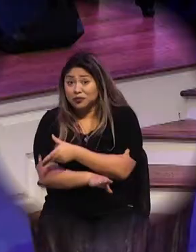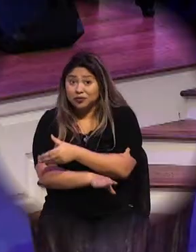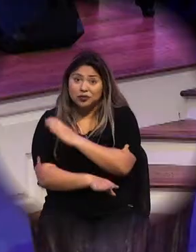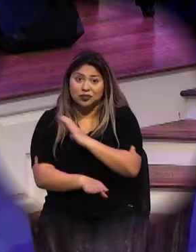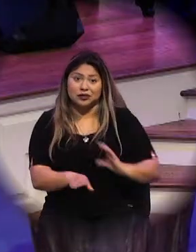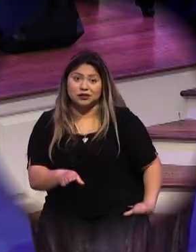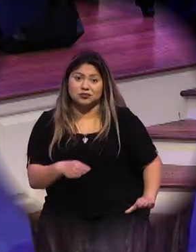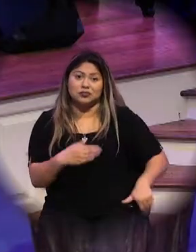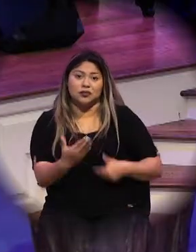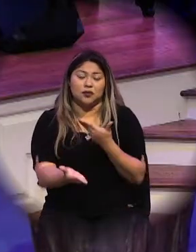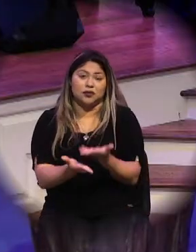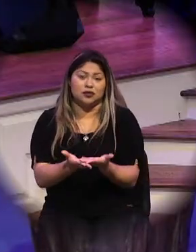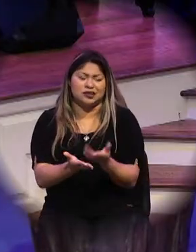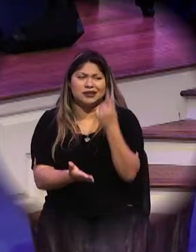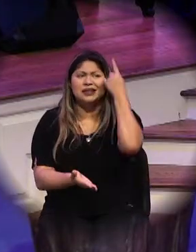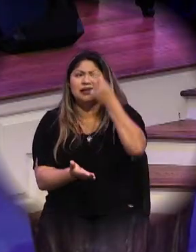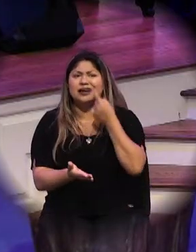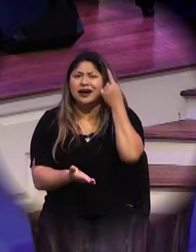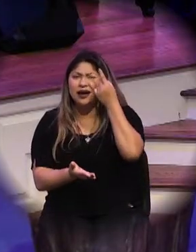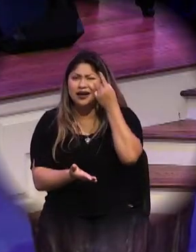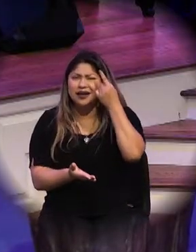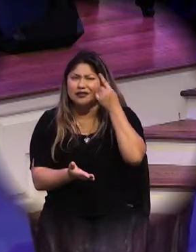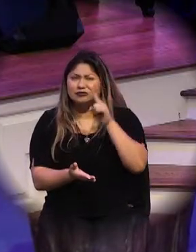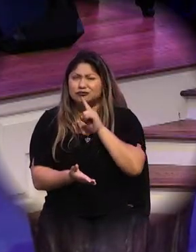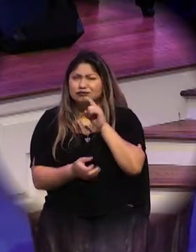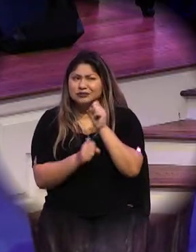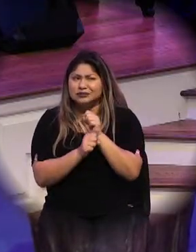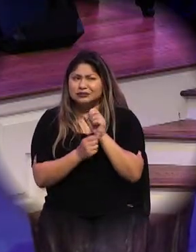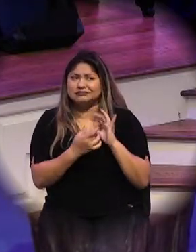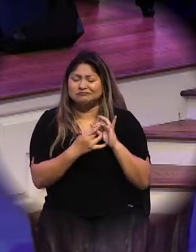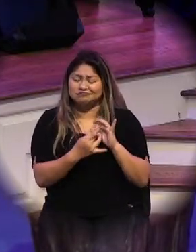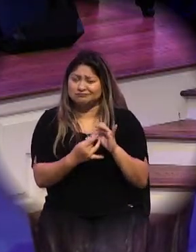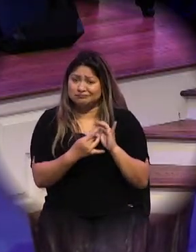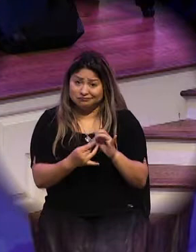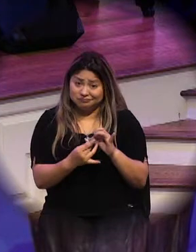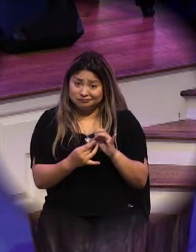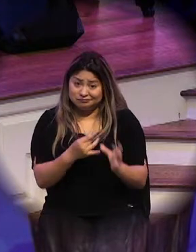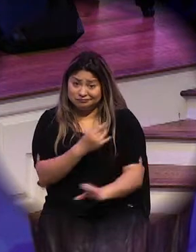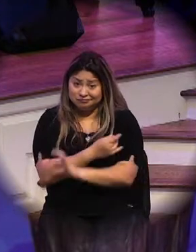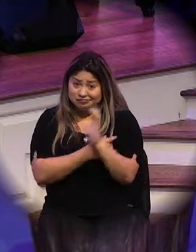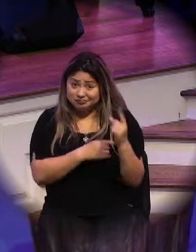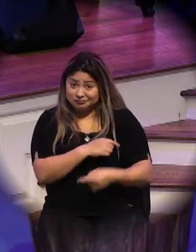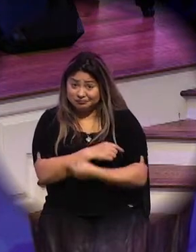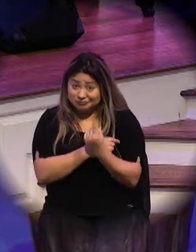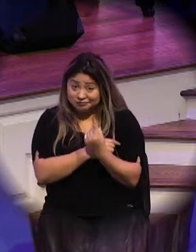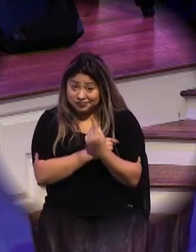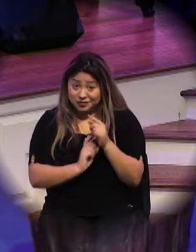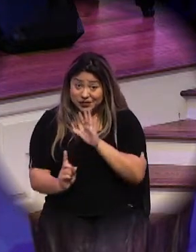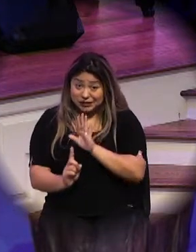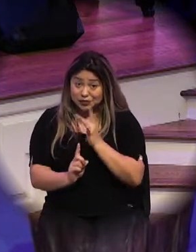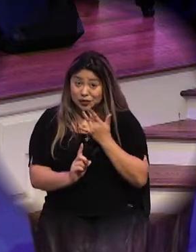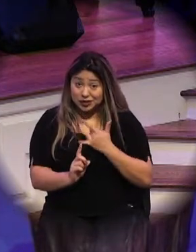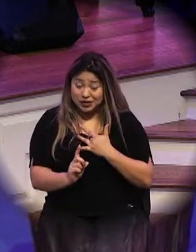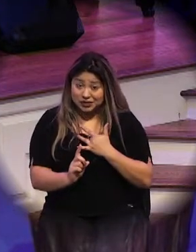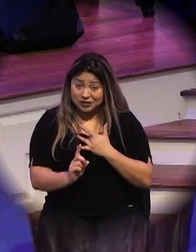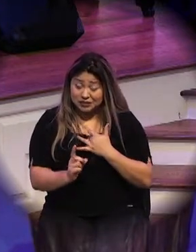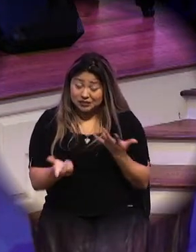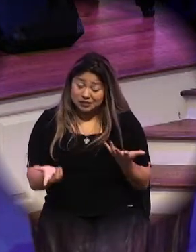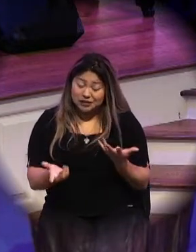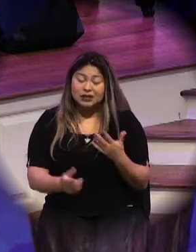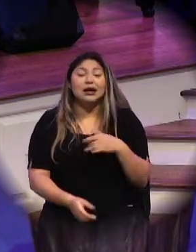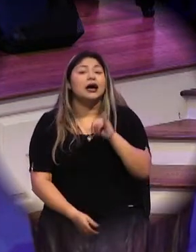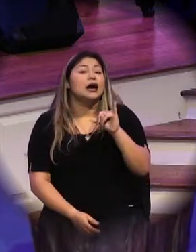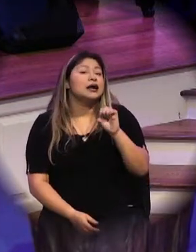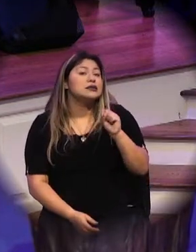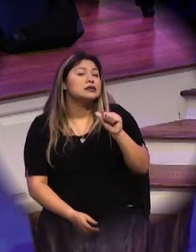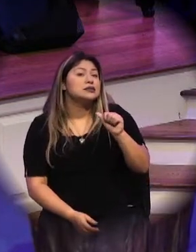about Christmas. Maybe, though, if we were to paraphrase this Psalm for you, at least in the words of the great hymn writer Isaac